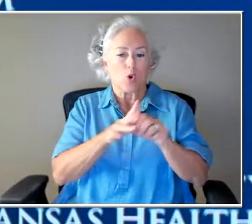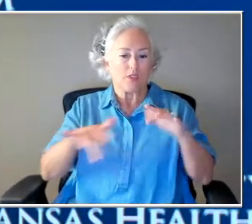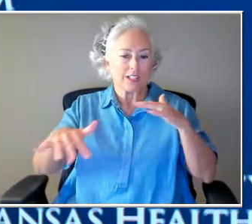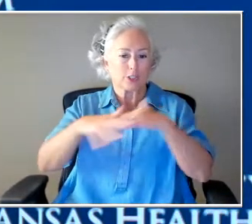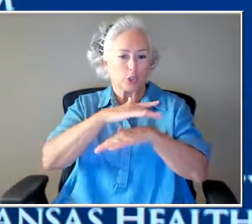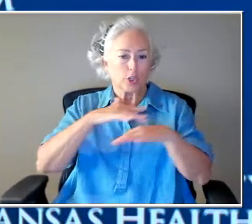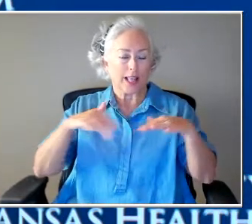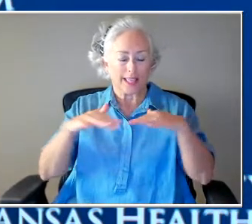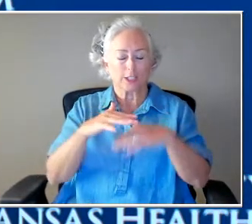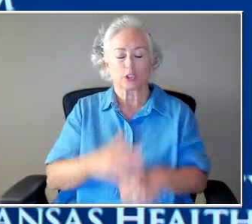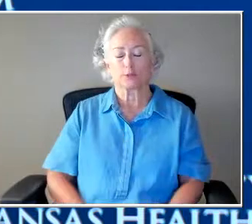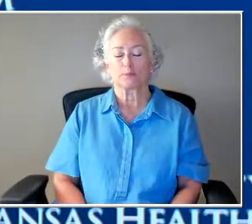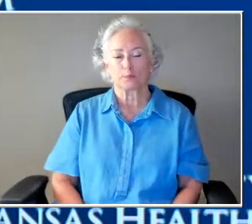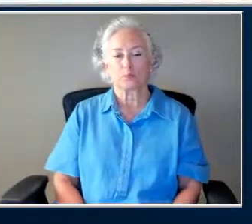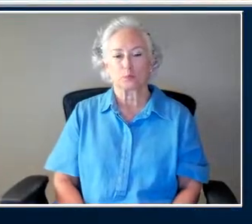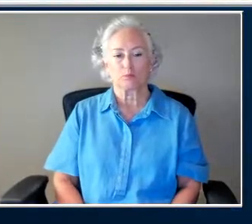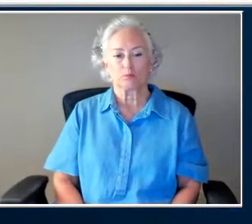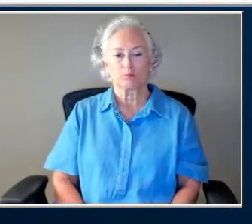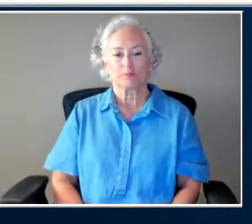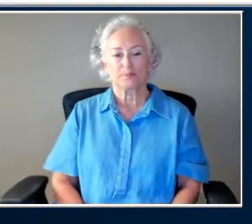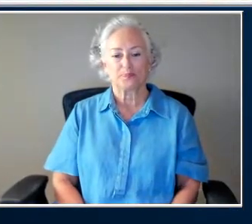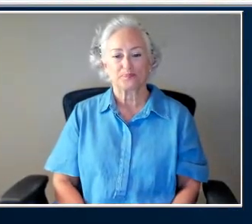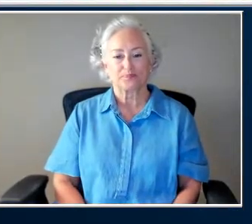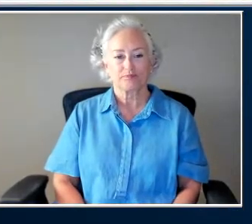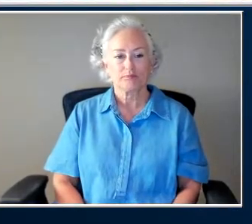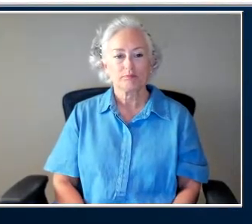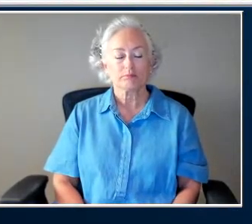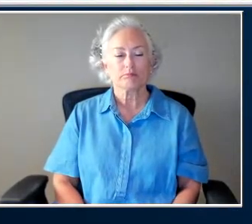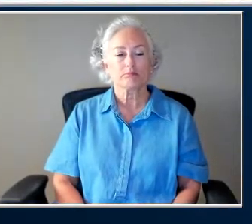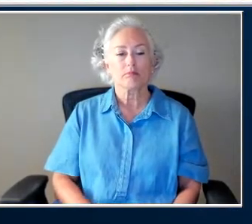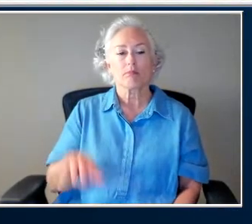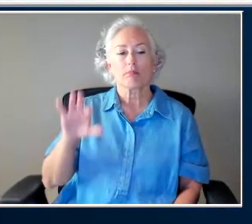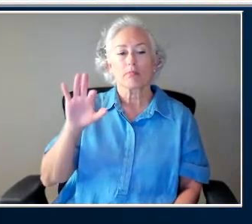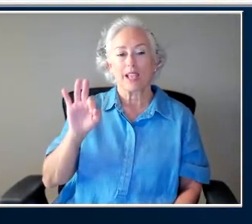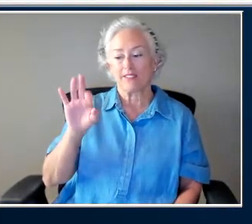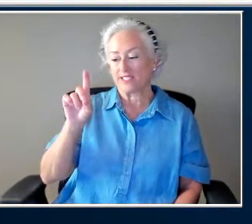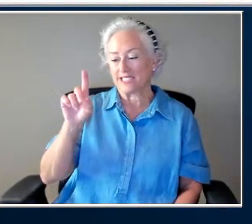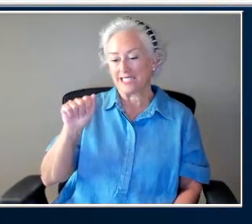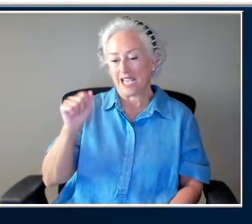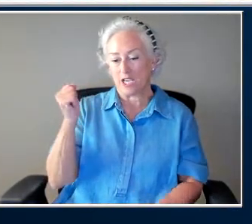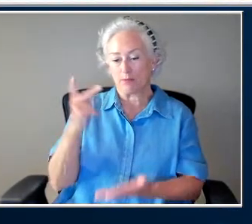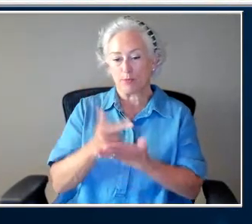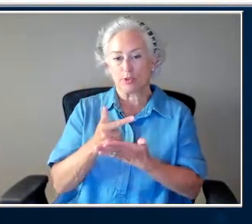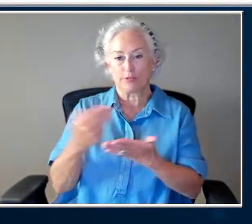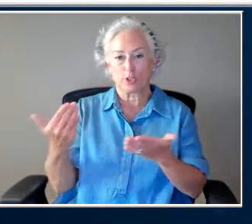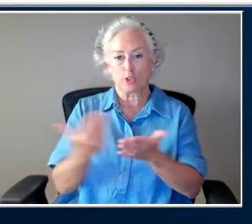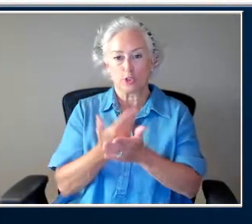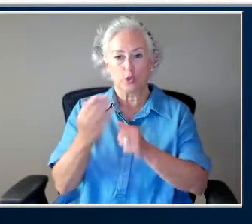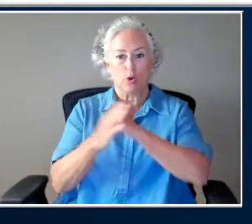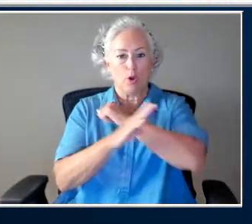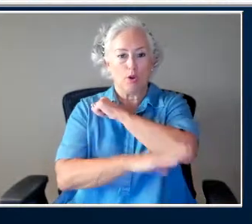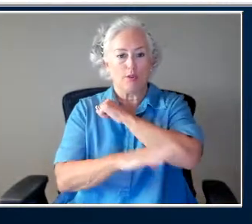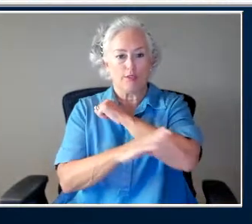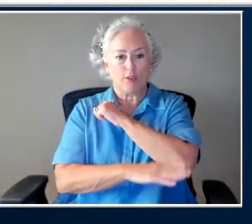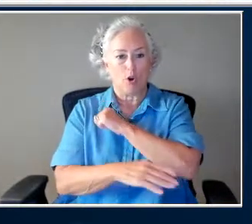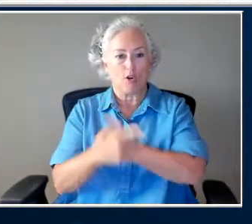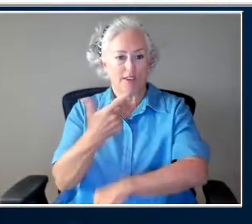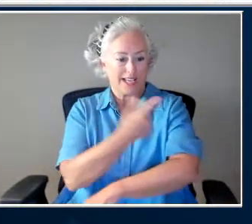circulation in the community. Last week, the FDA approved the new fall COVID vaccines from Pfizer and Moderna, and they're designed to target